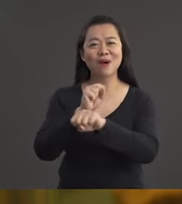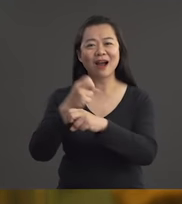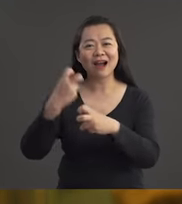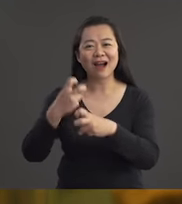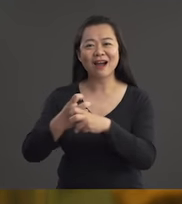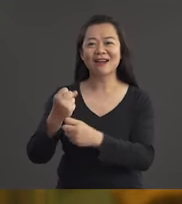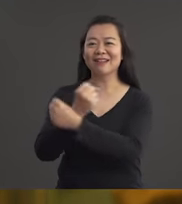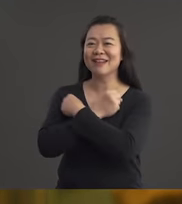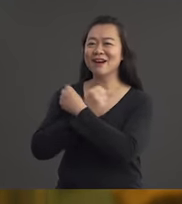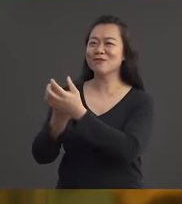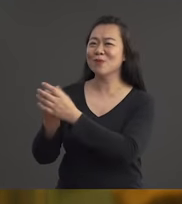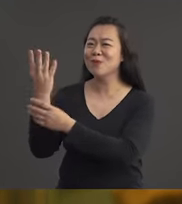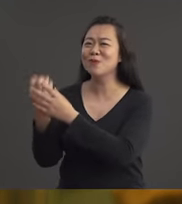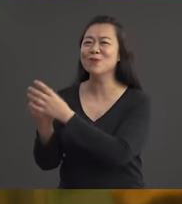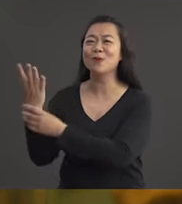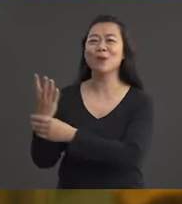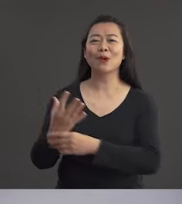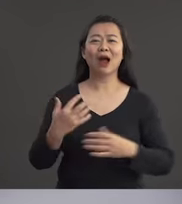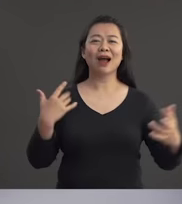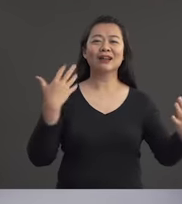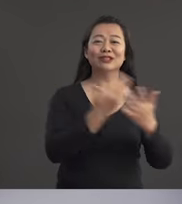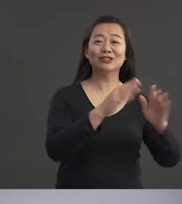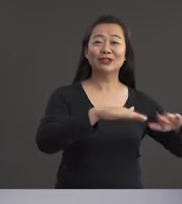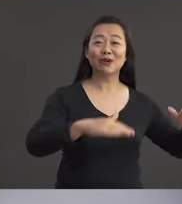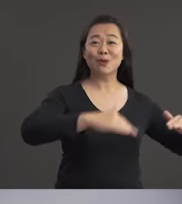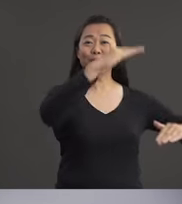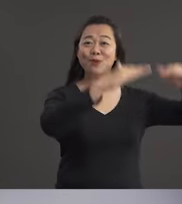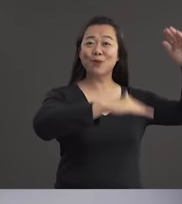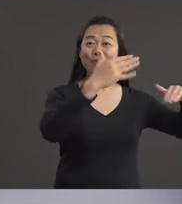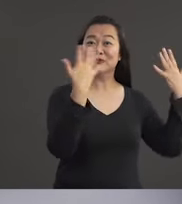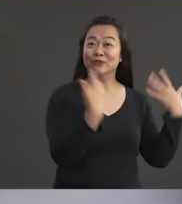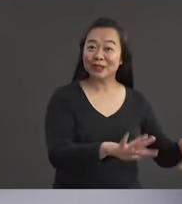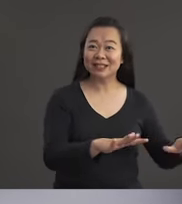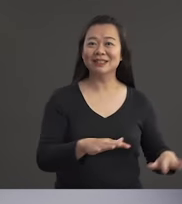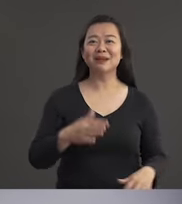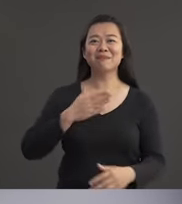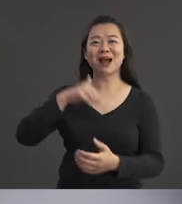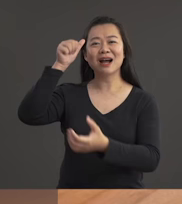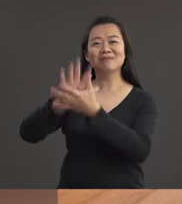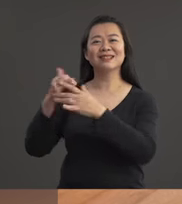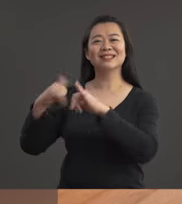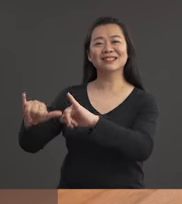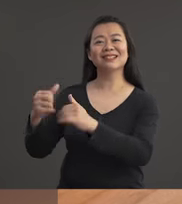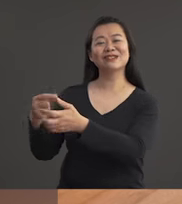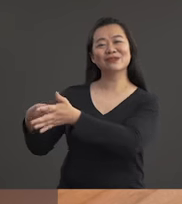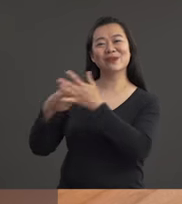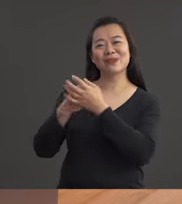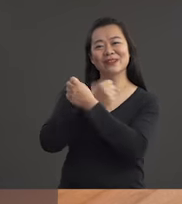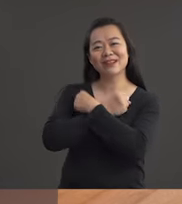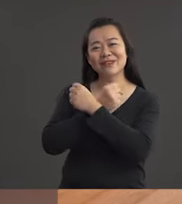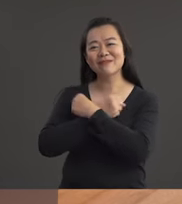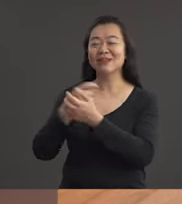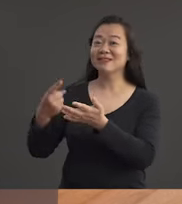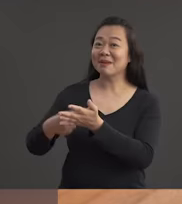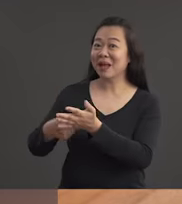include raising children and working hard. Decades later, and with two grown-up children, my husband continues to